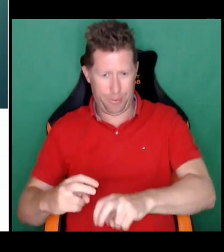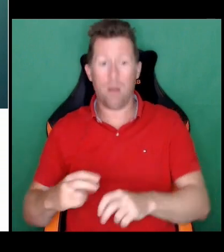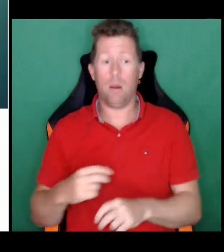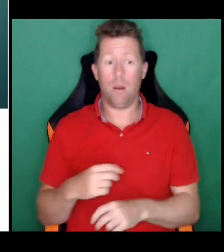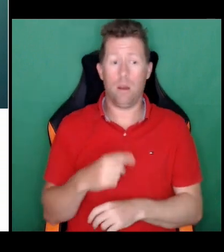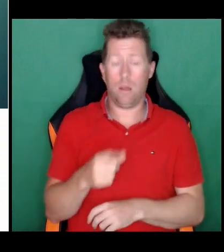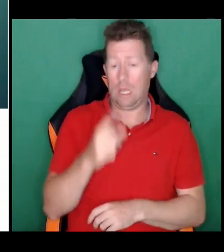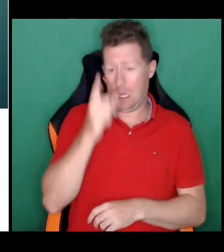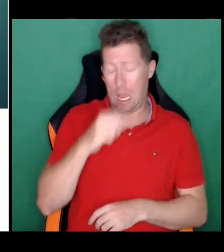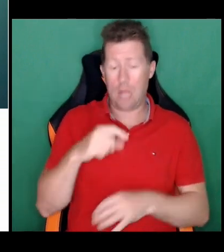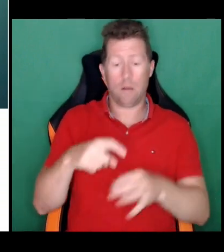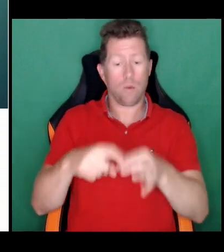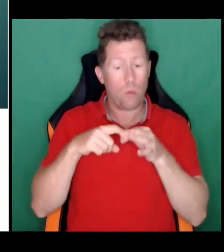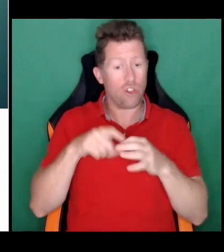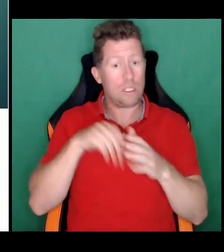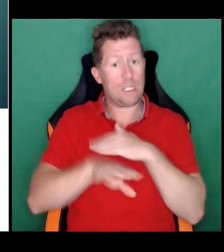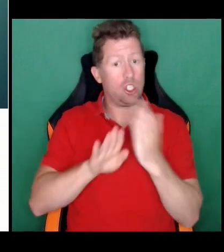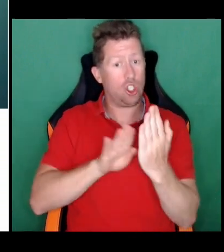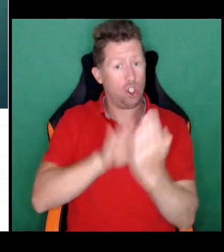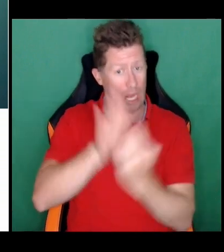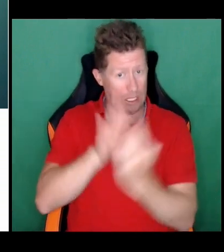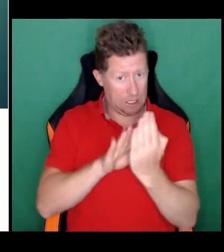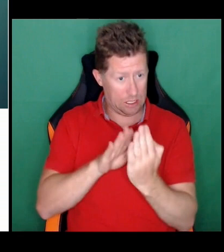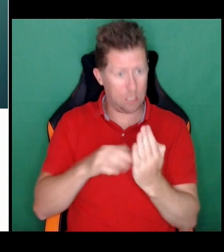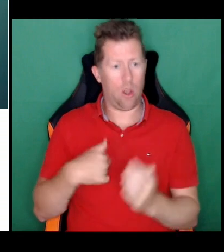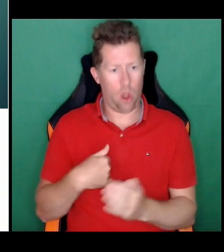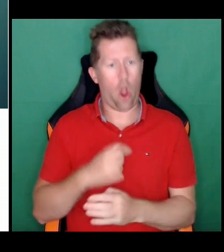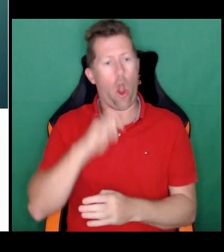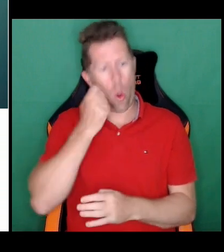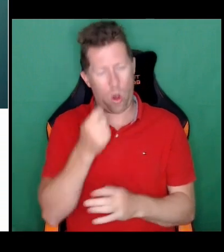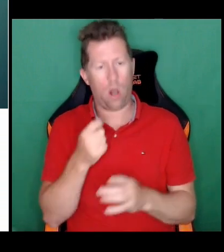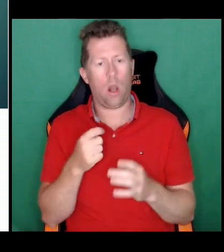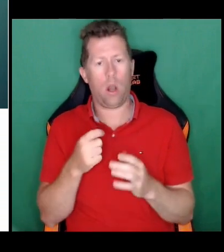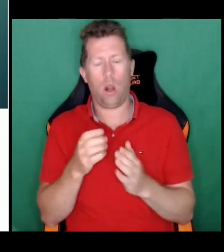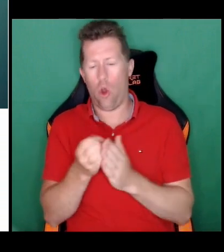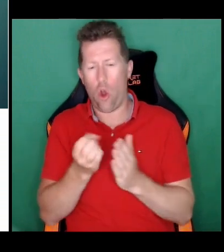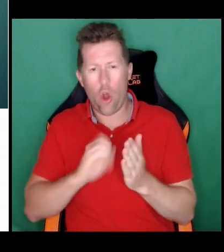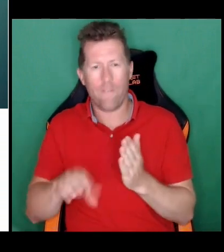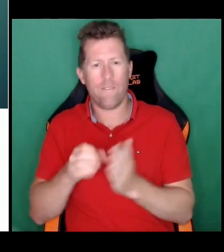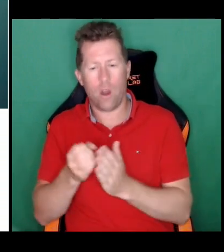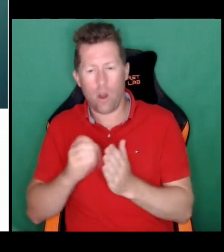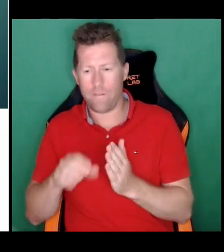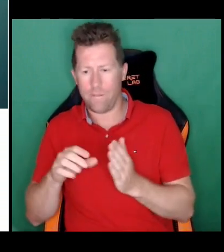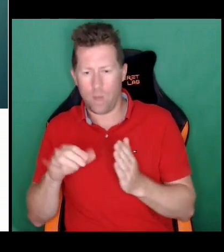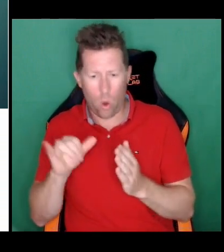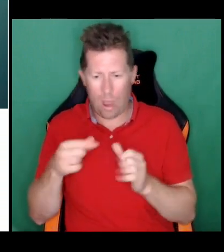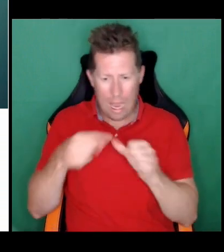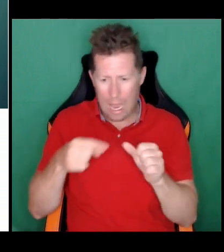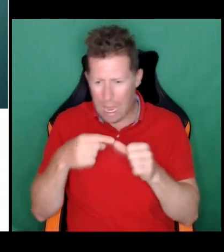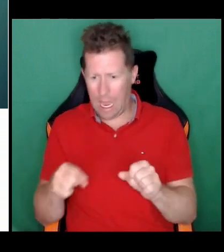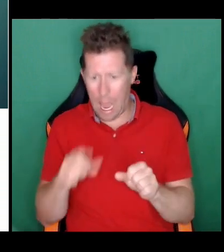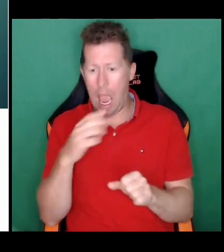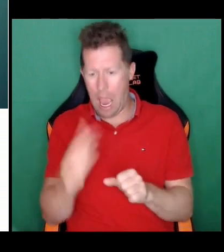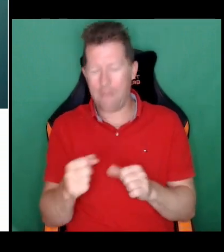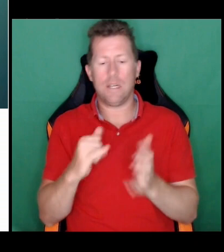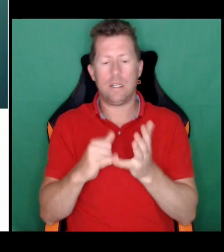add questions into the chat, and I will sort of take out some of the low-hanging fruit as we move through, and then there'll be a session at the